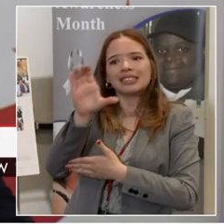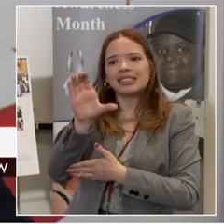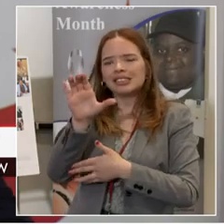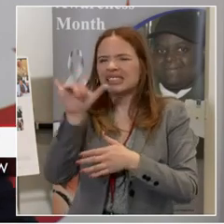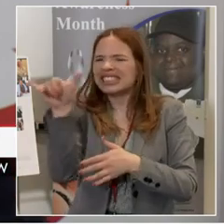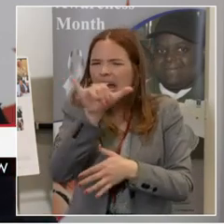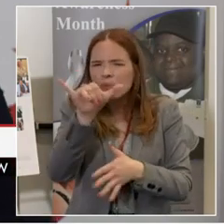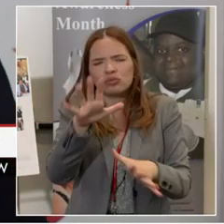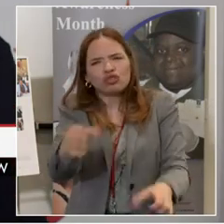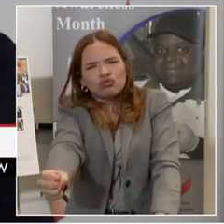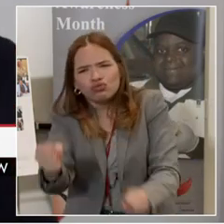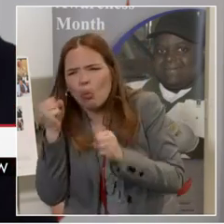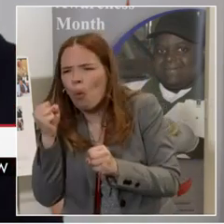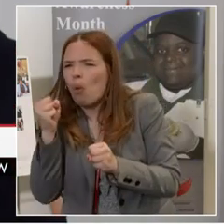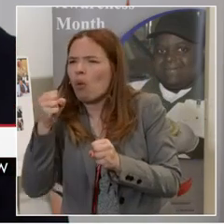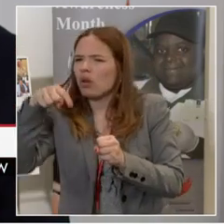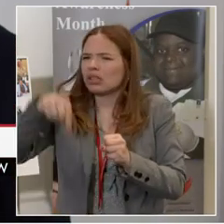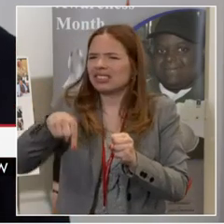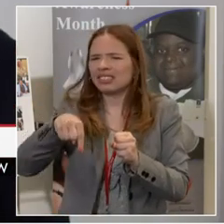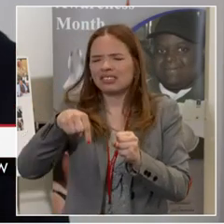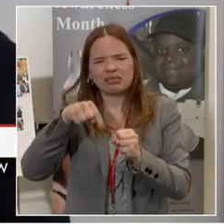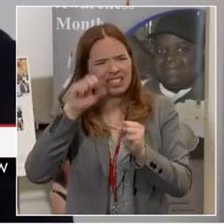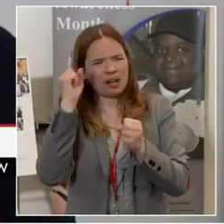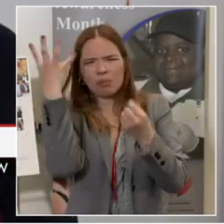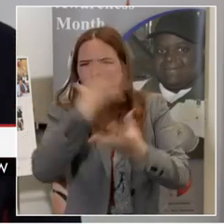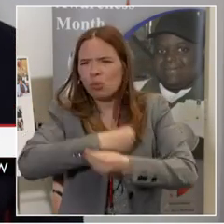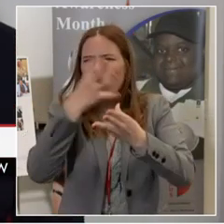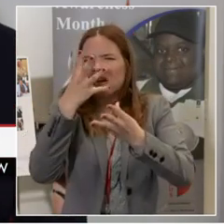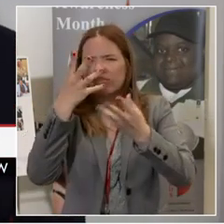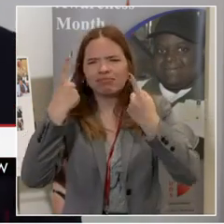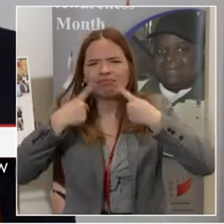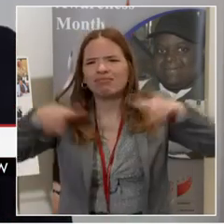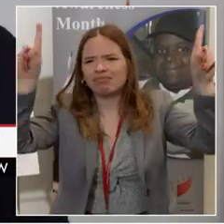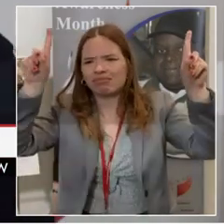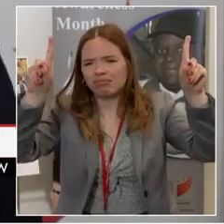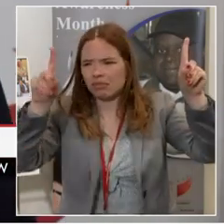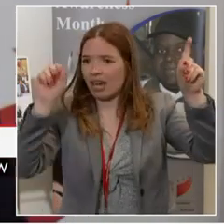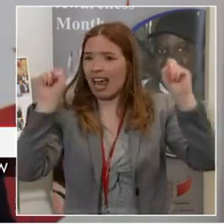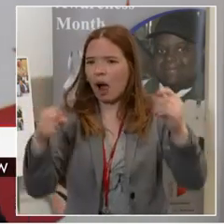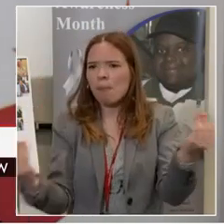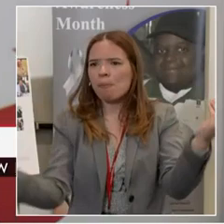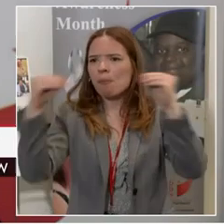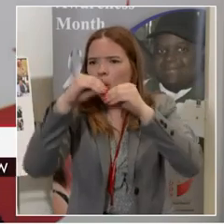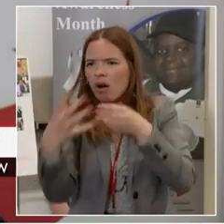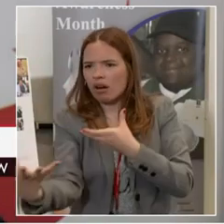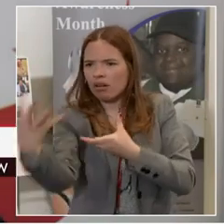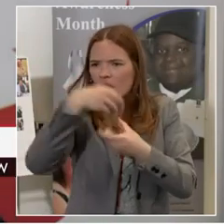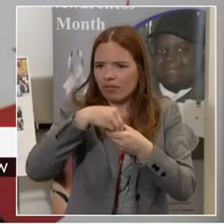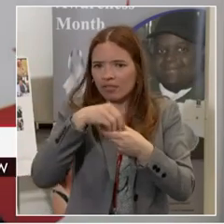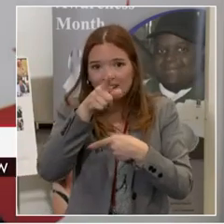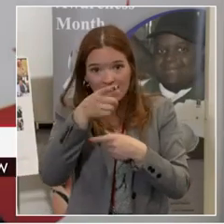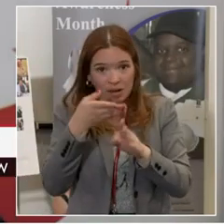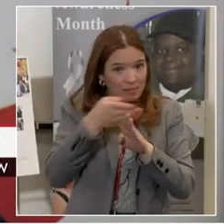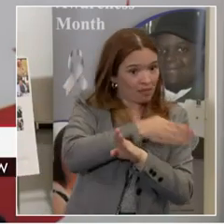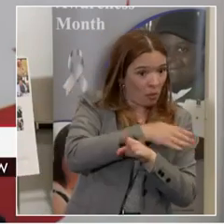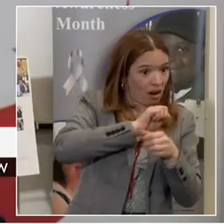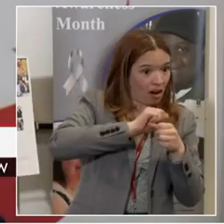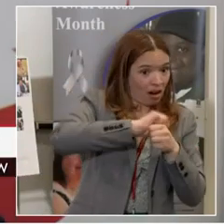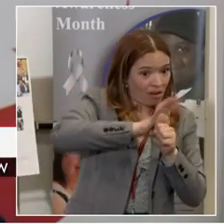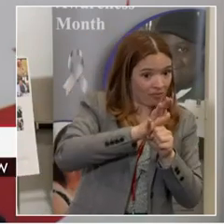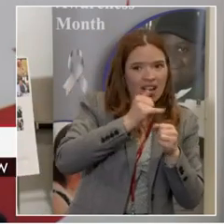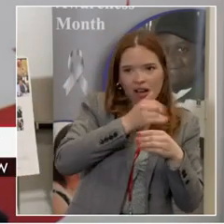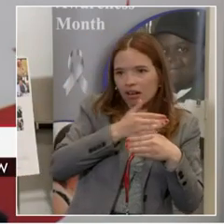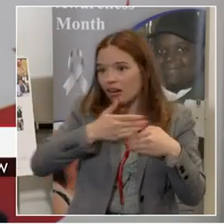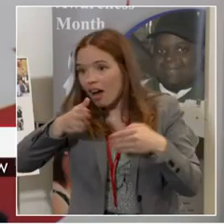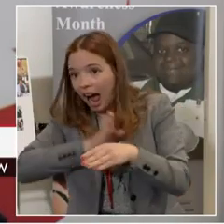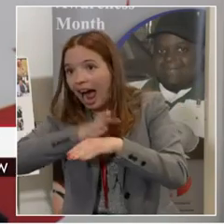as vibrant, even more inclusive coming out of COVID than when we went into